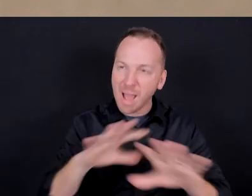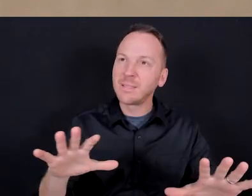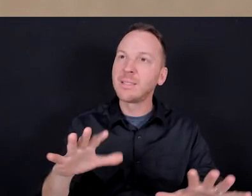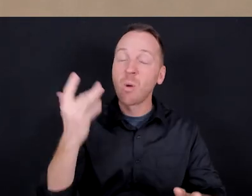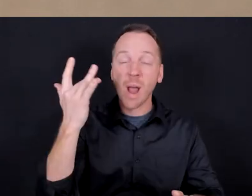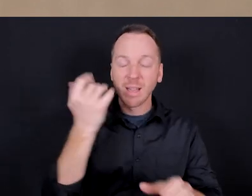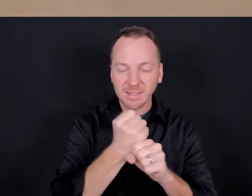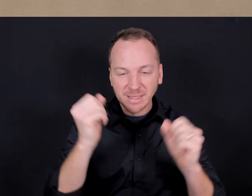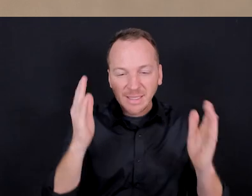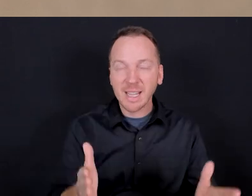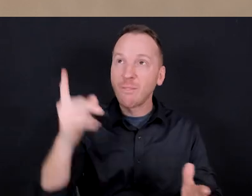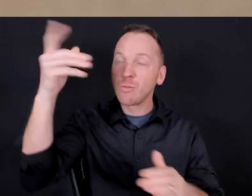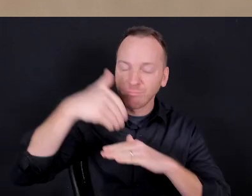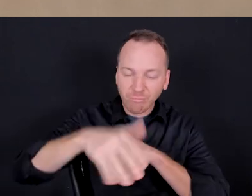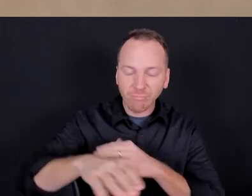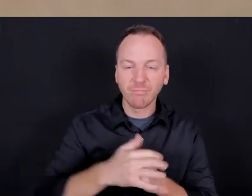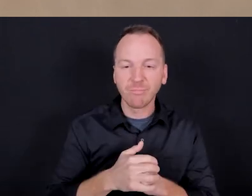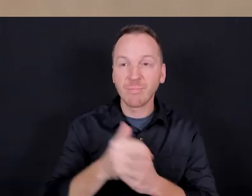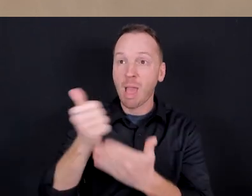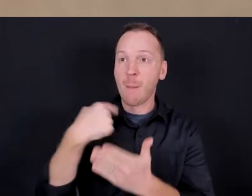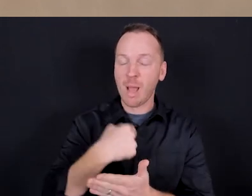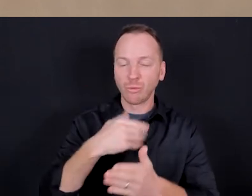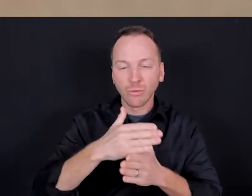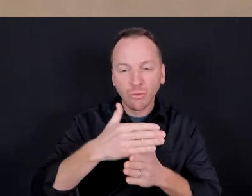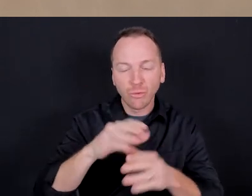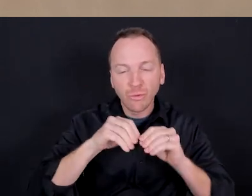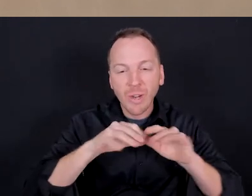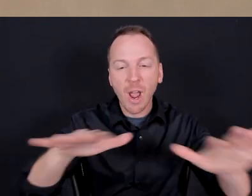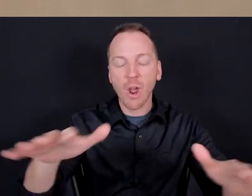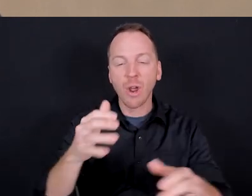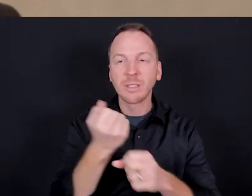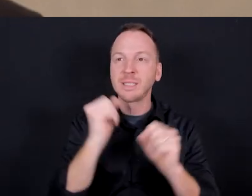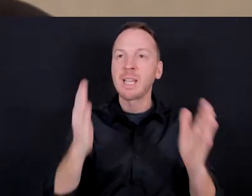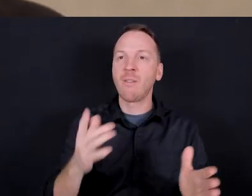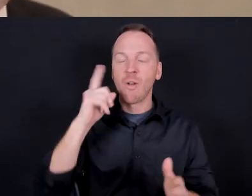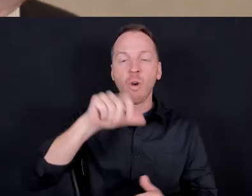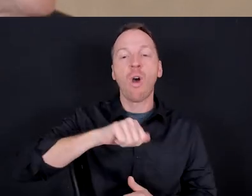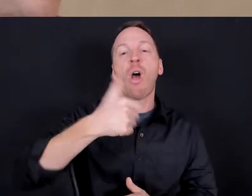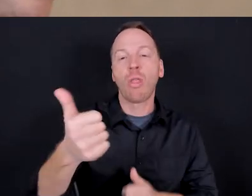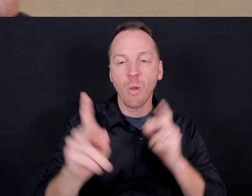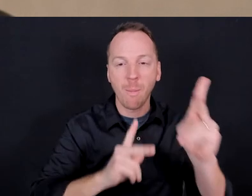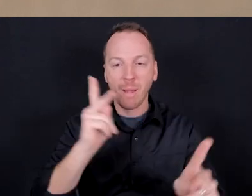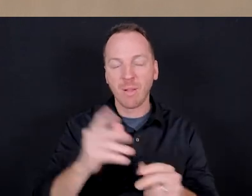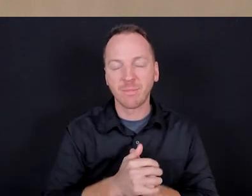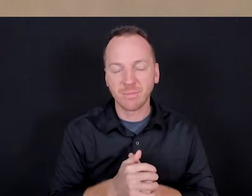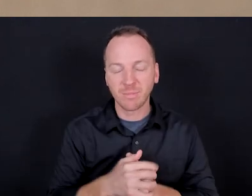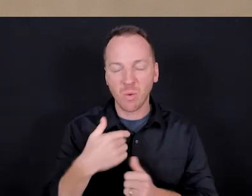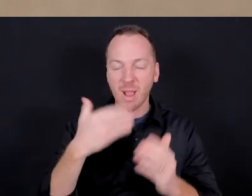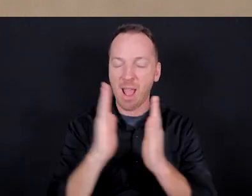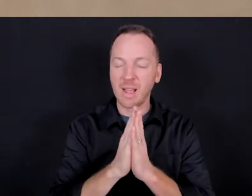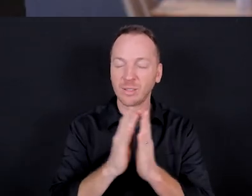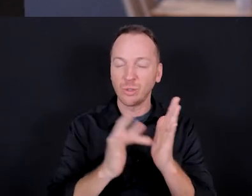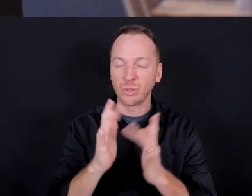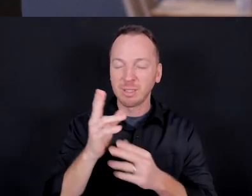of a Savior, and help us to share this Savior so that this blessing can come to others as well. We ask this in